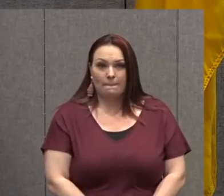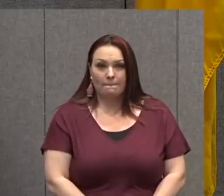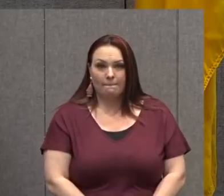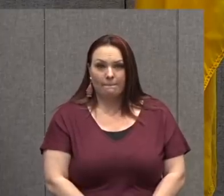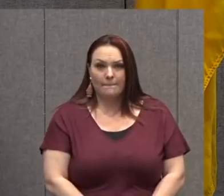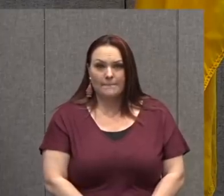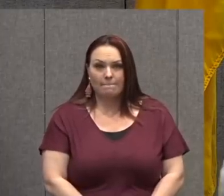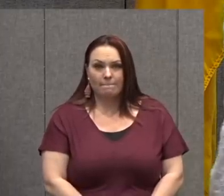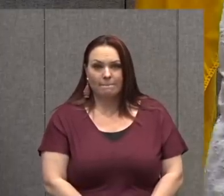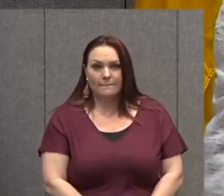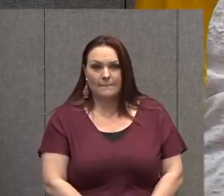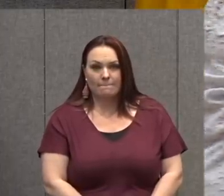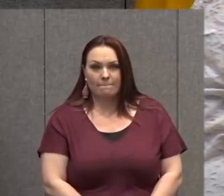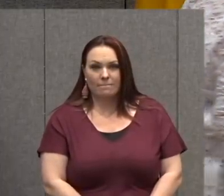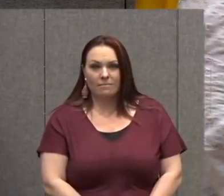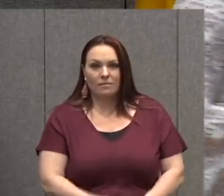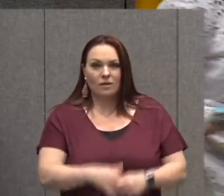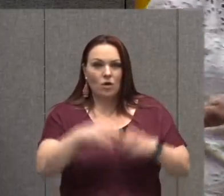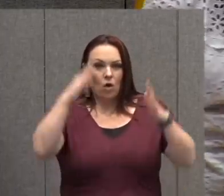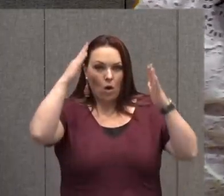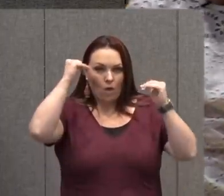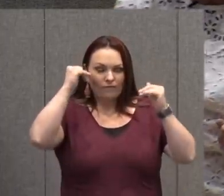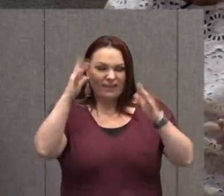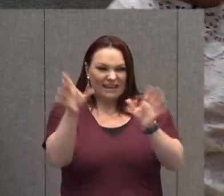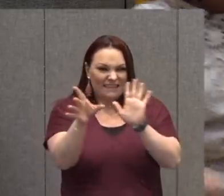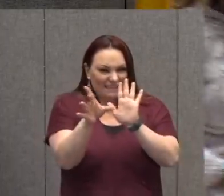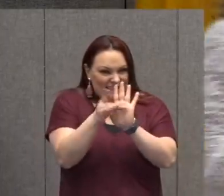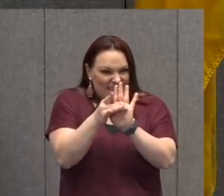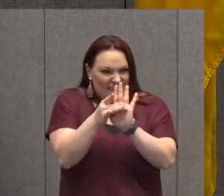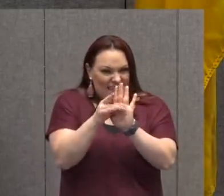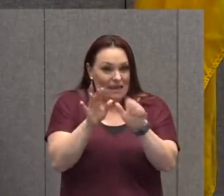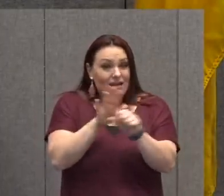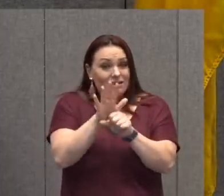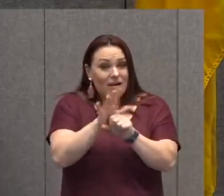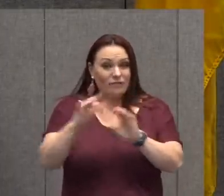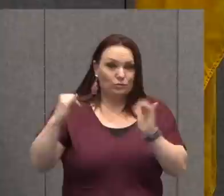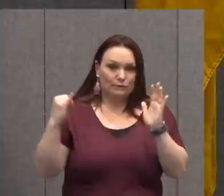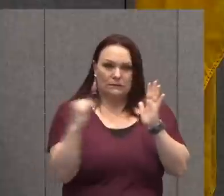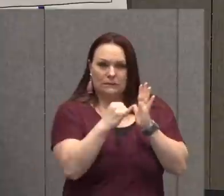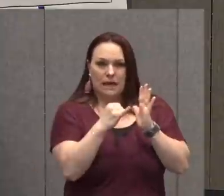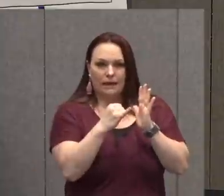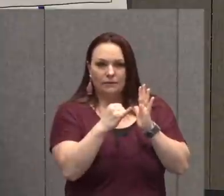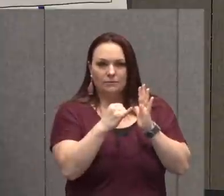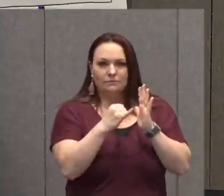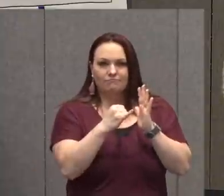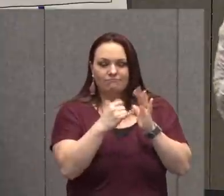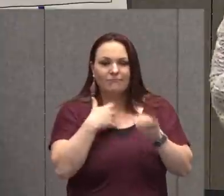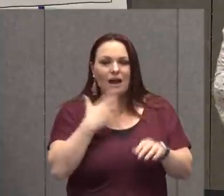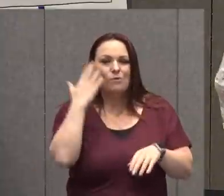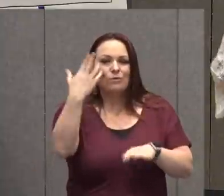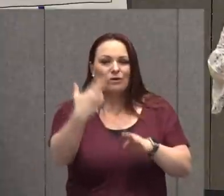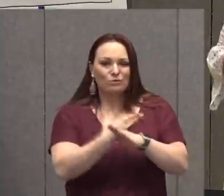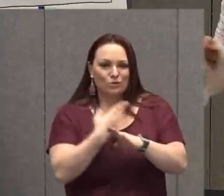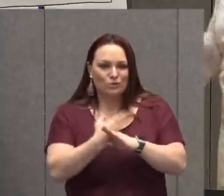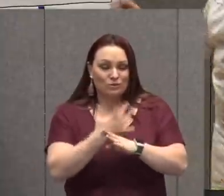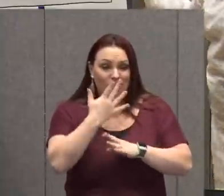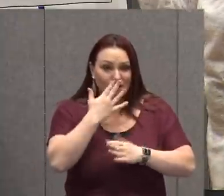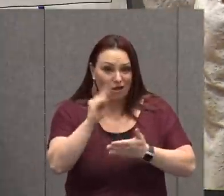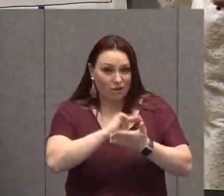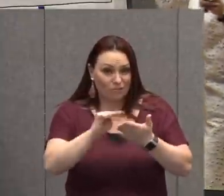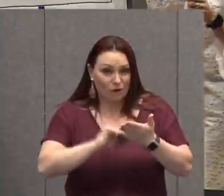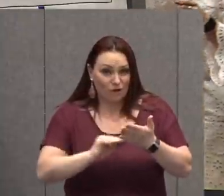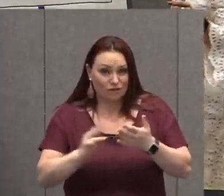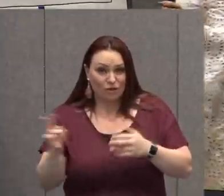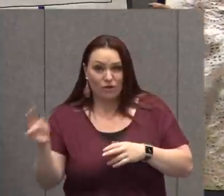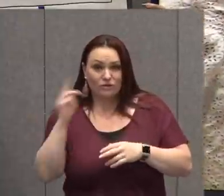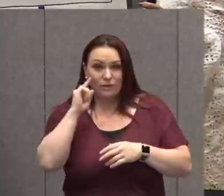And hopefully it's sticky enough that it will stay. I'm going to use some colored markers as we go through to